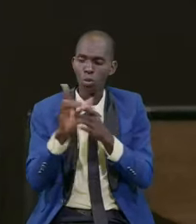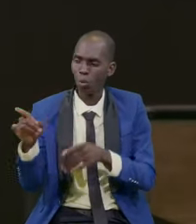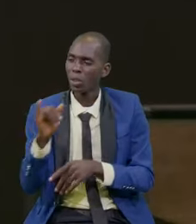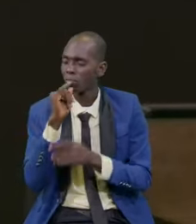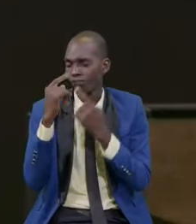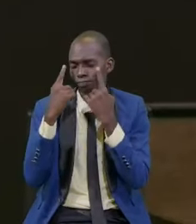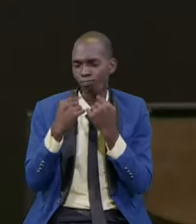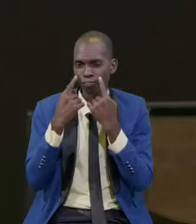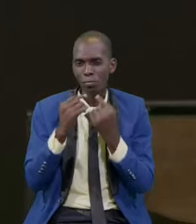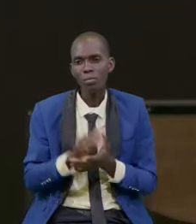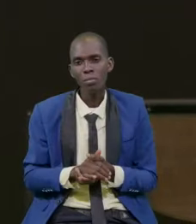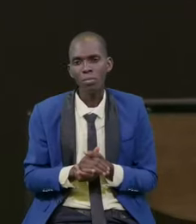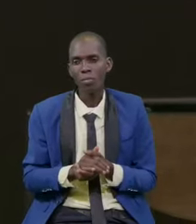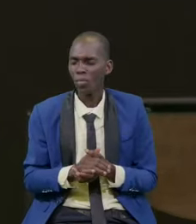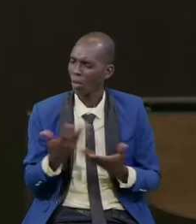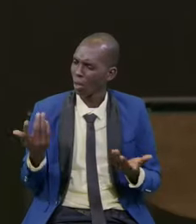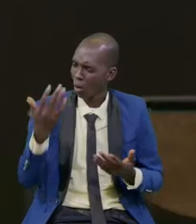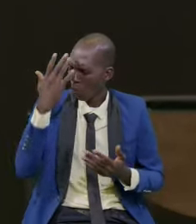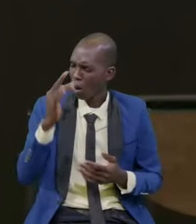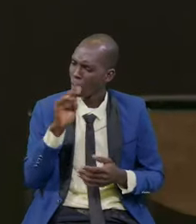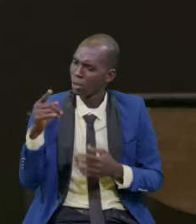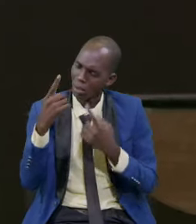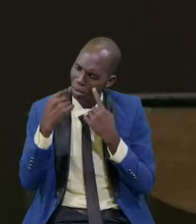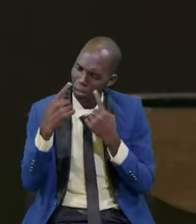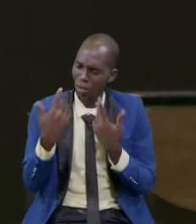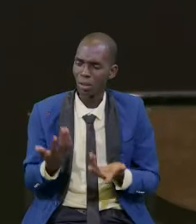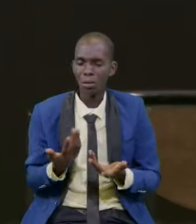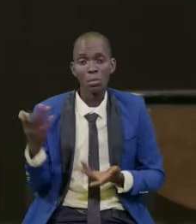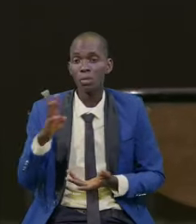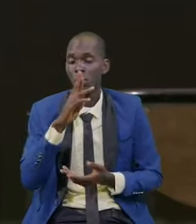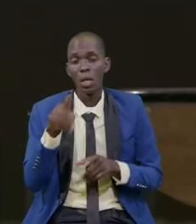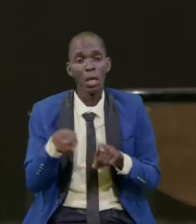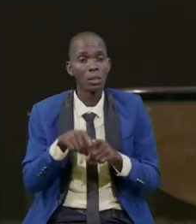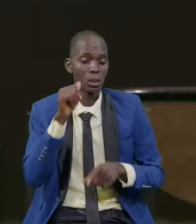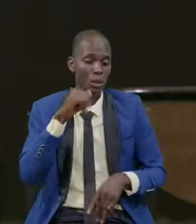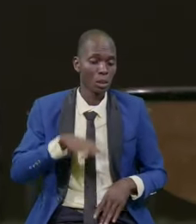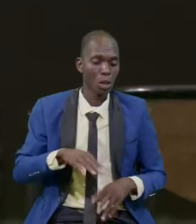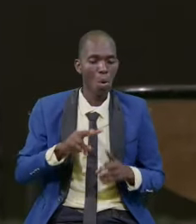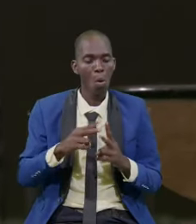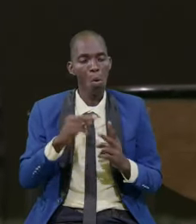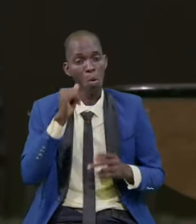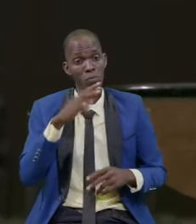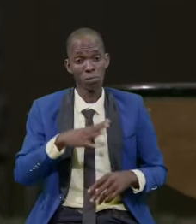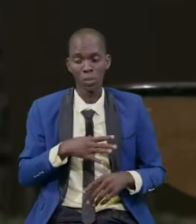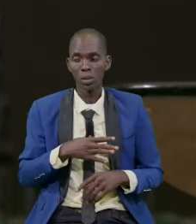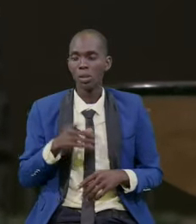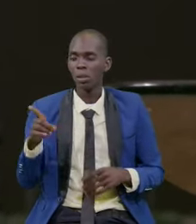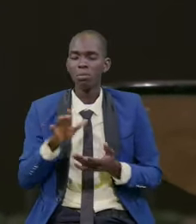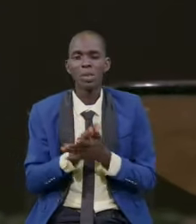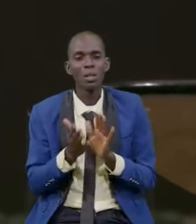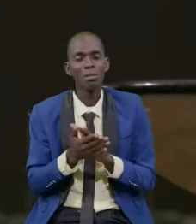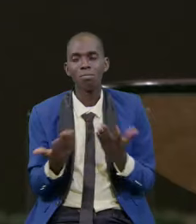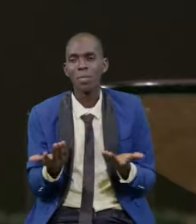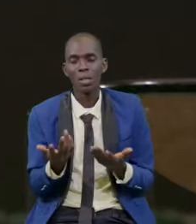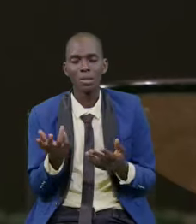Became careless as a girl, as a lady. And my